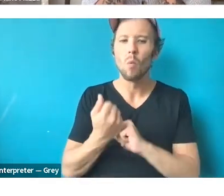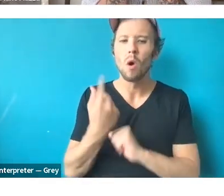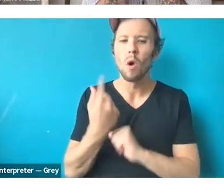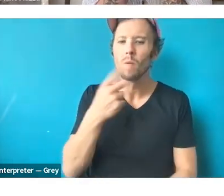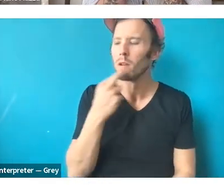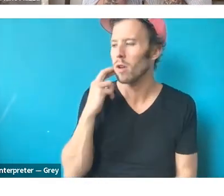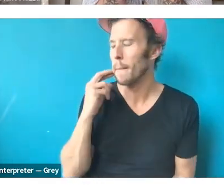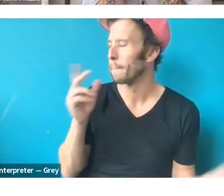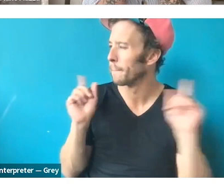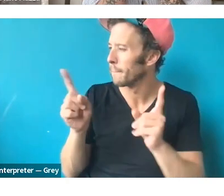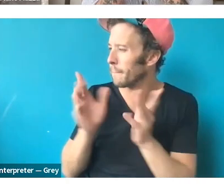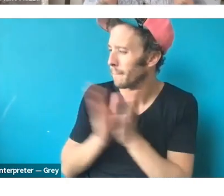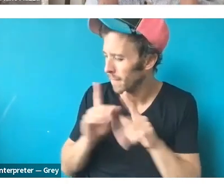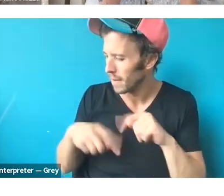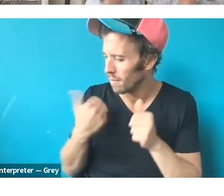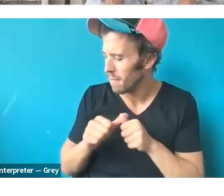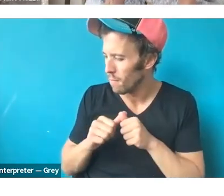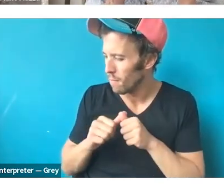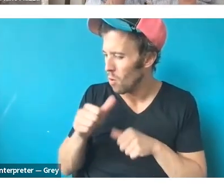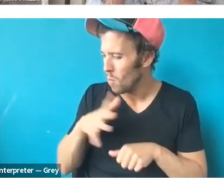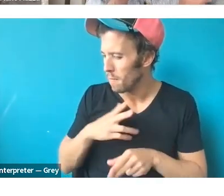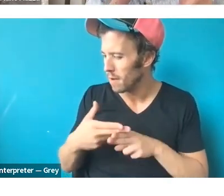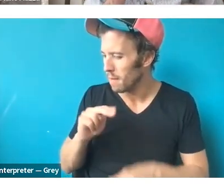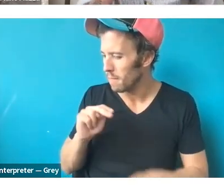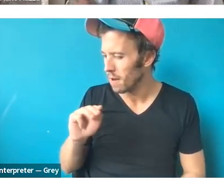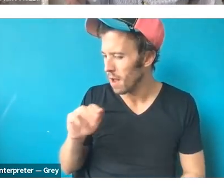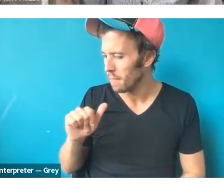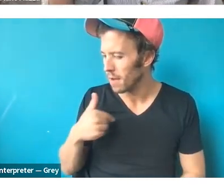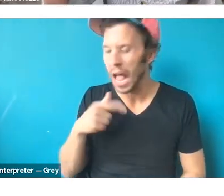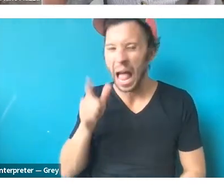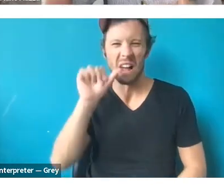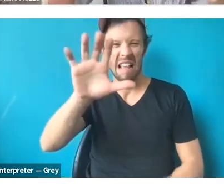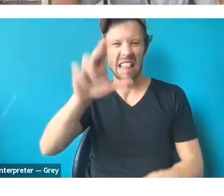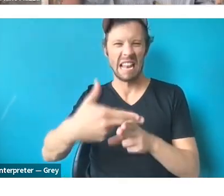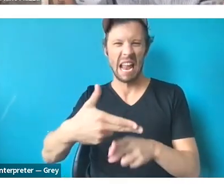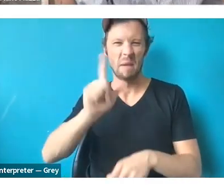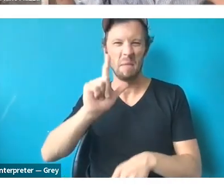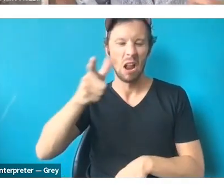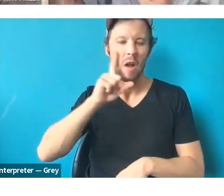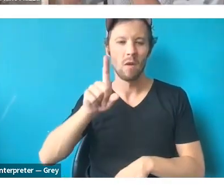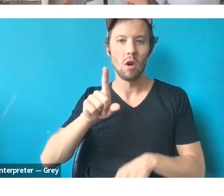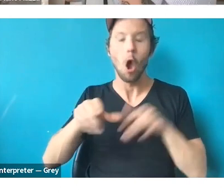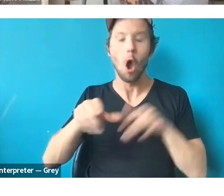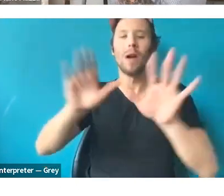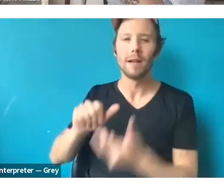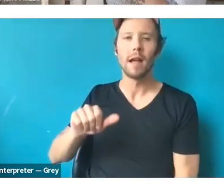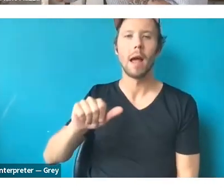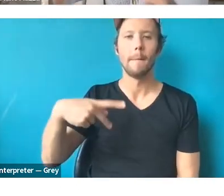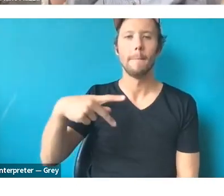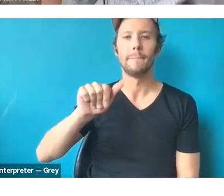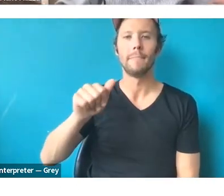She's amazing. Her name is Nama. She's in Williamsburg. I'm going to get that for you for the recording later. Lighthouse BK.